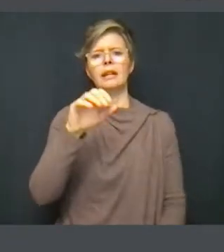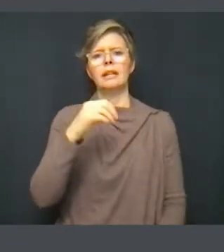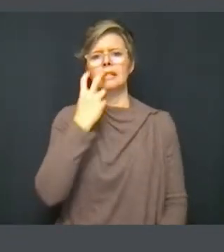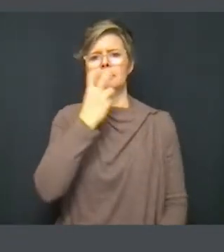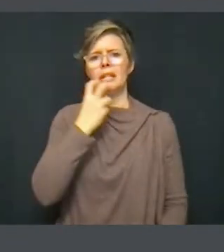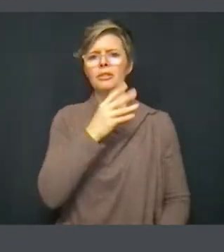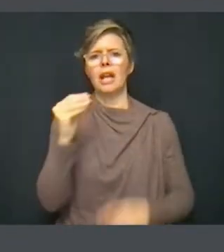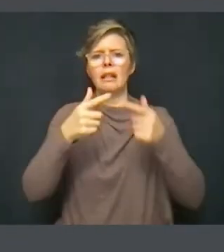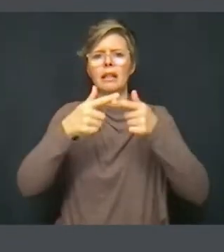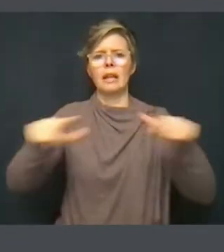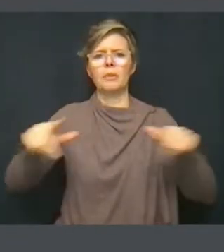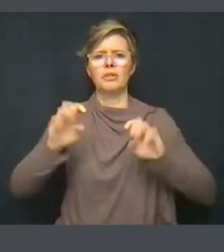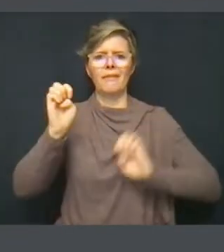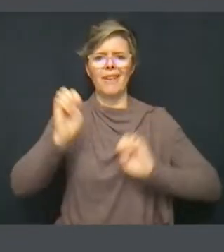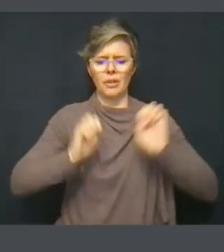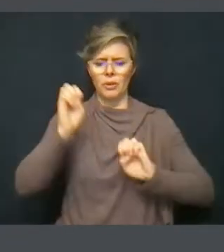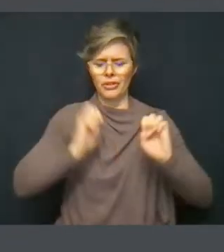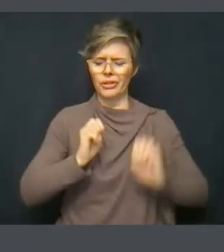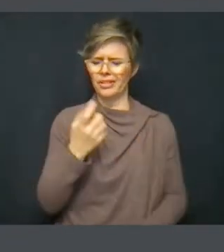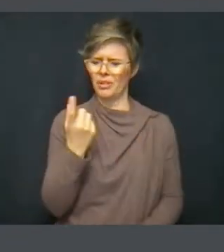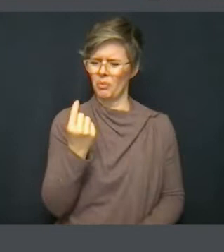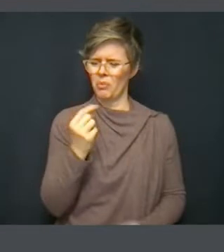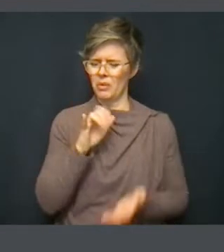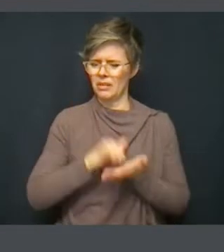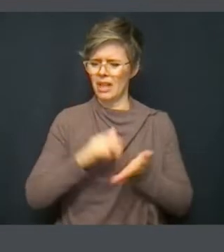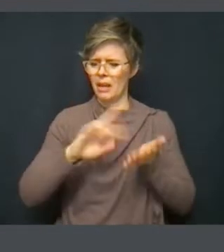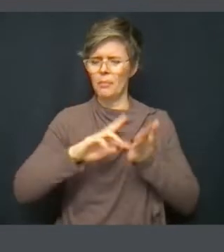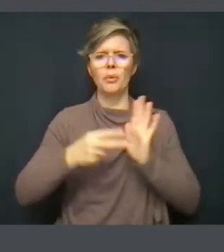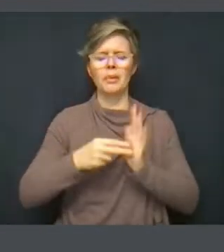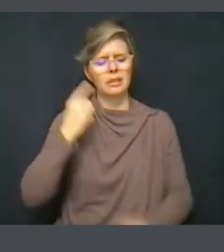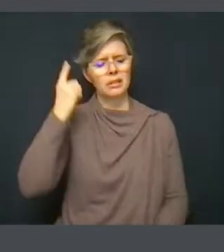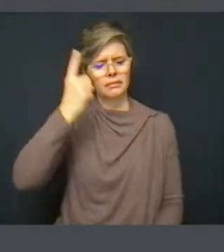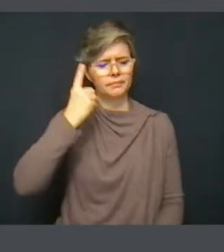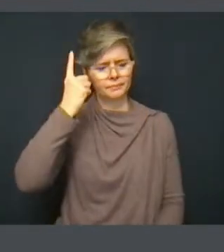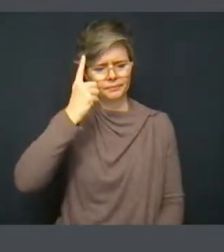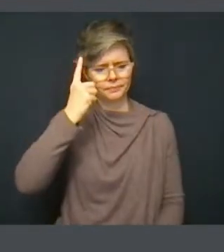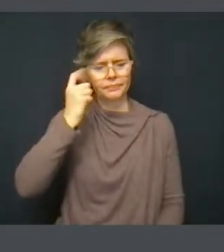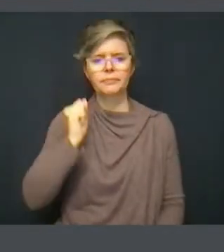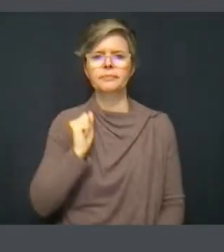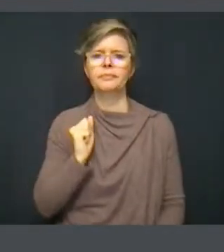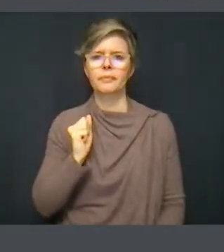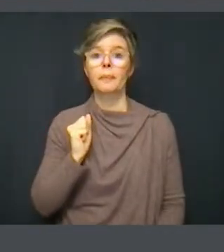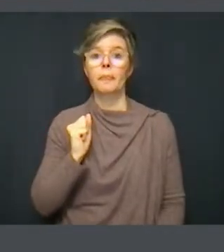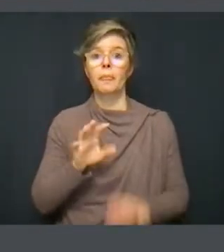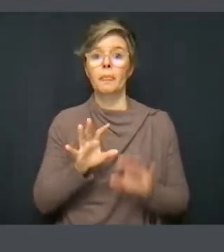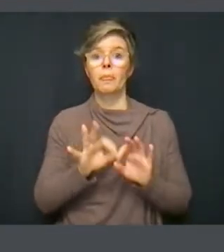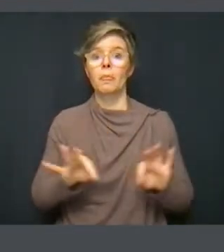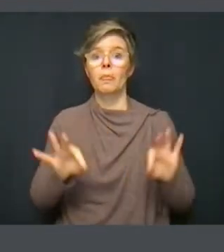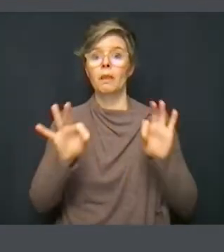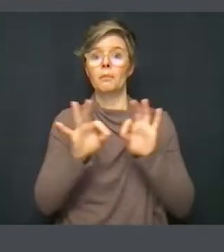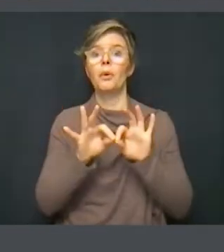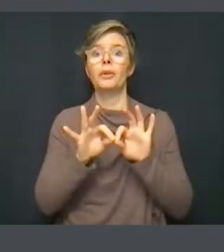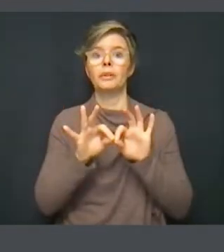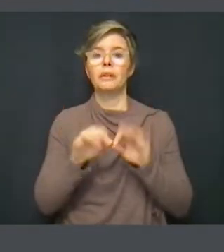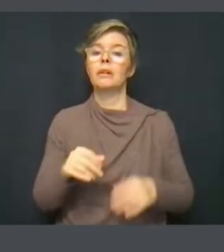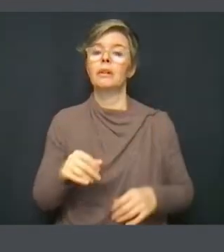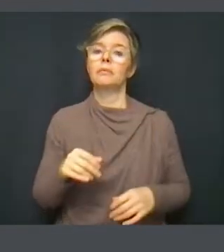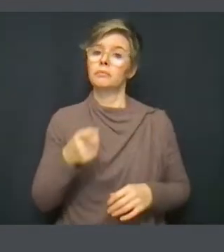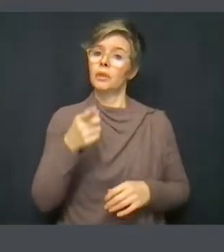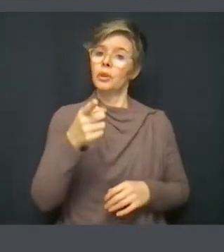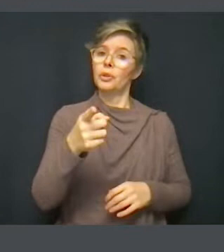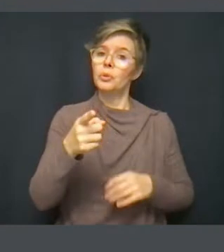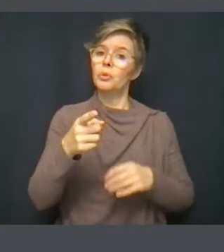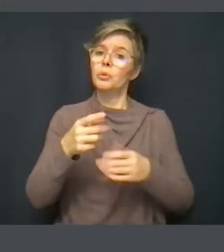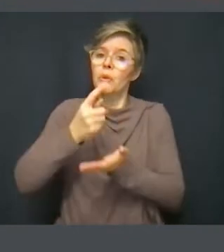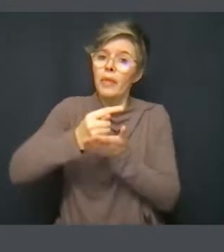language learners? A really important piece here is you, as reliably as you can, you want to